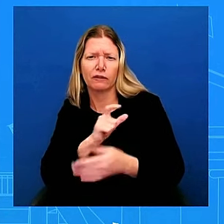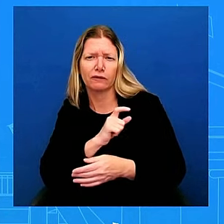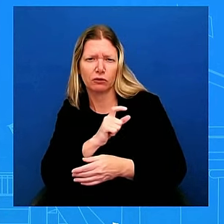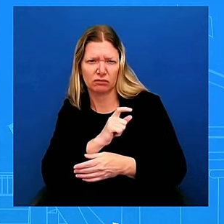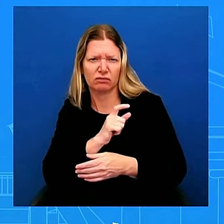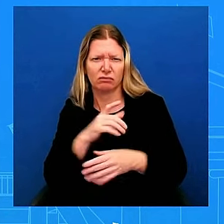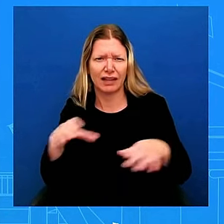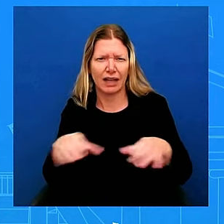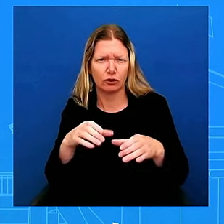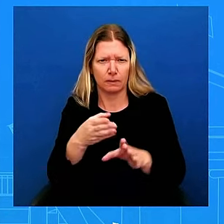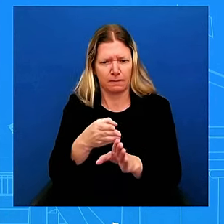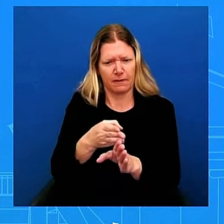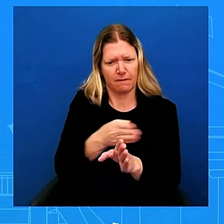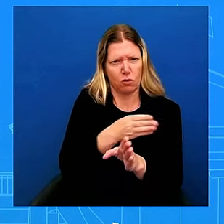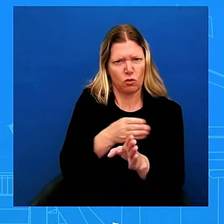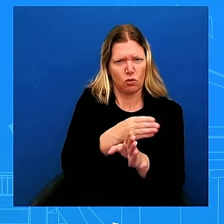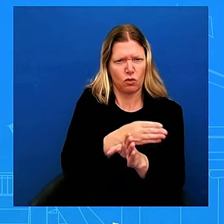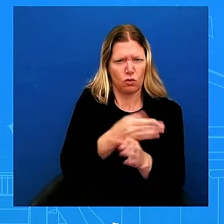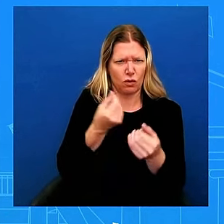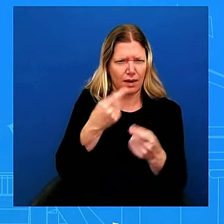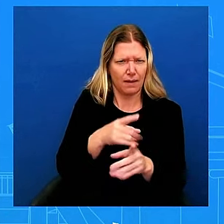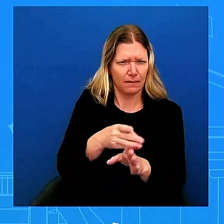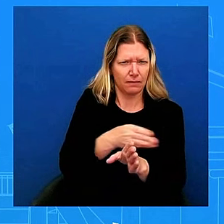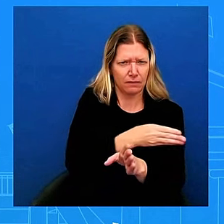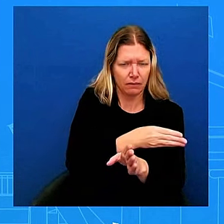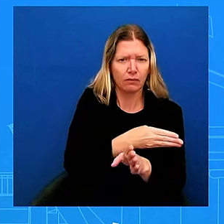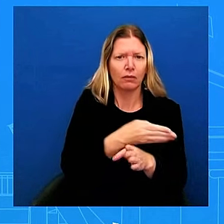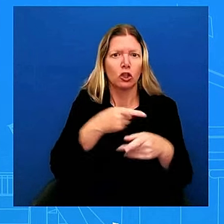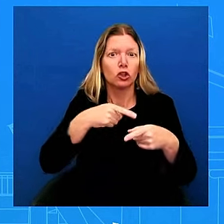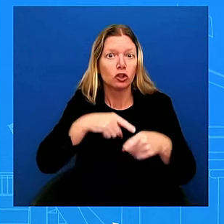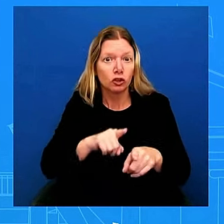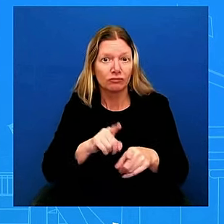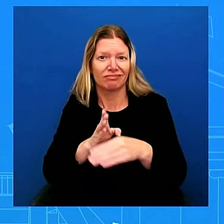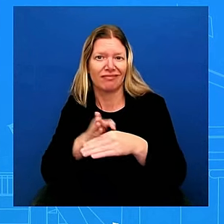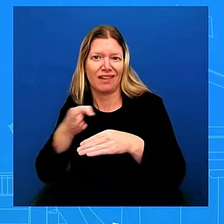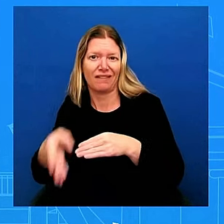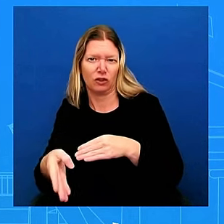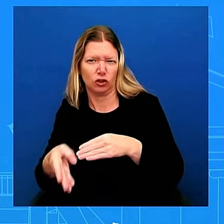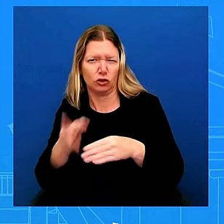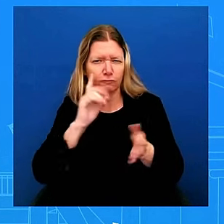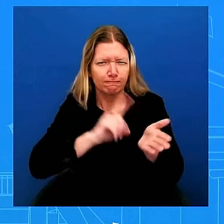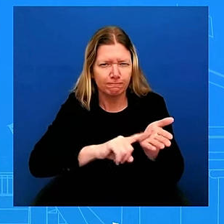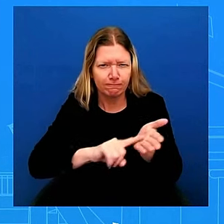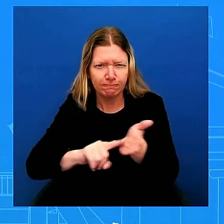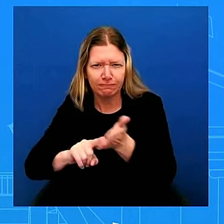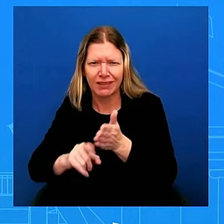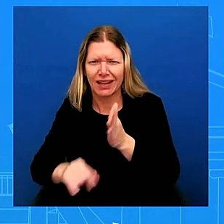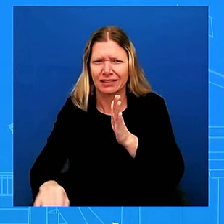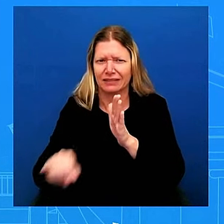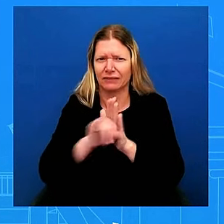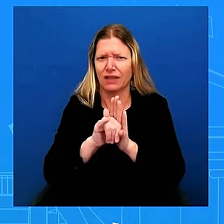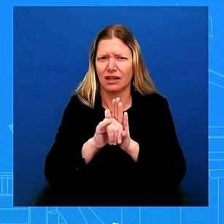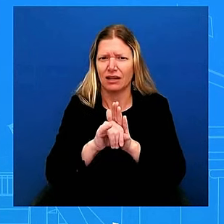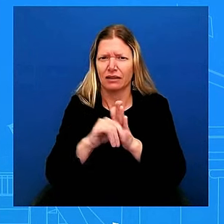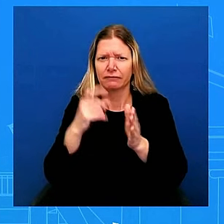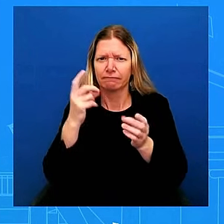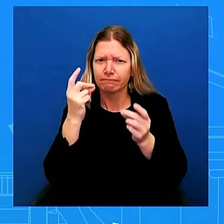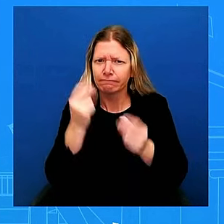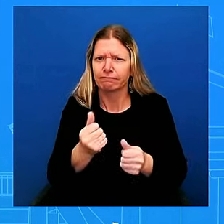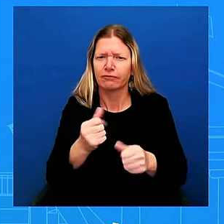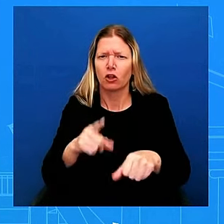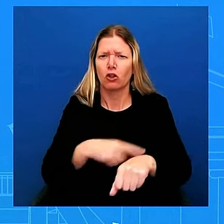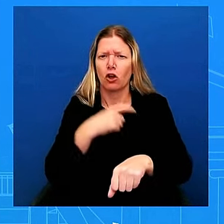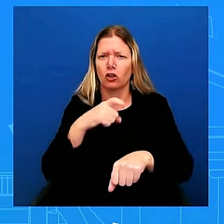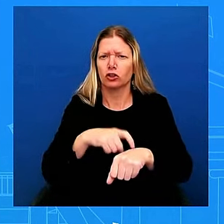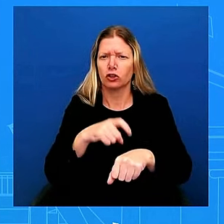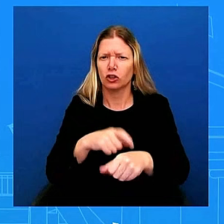and longer-term corrective actions required to ensure that the no-fail mission of protecting national leaders is most